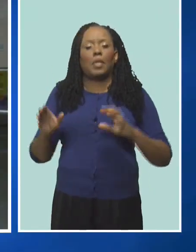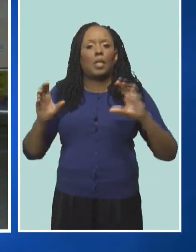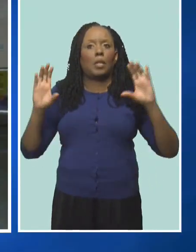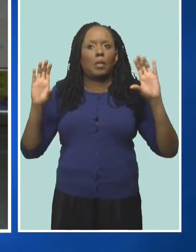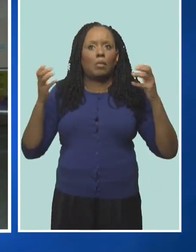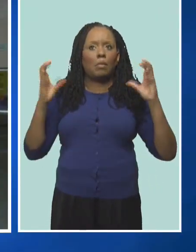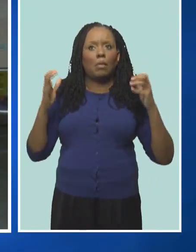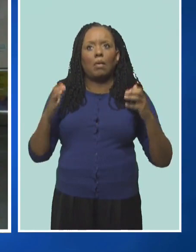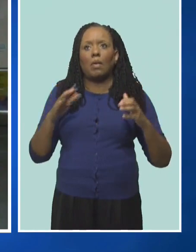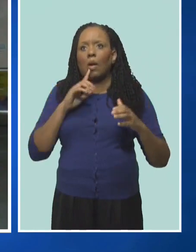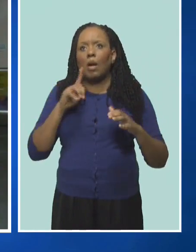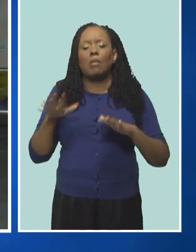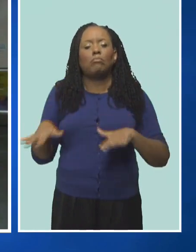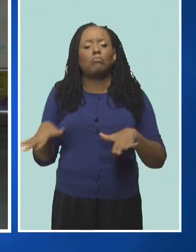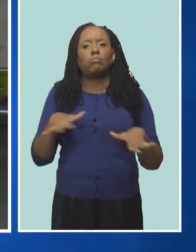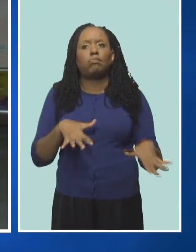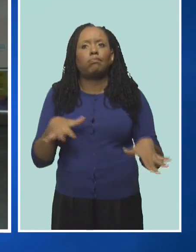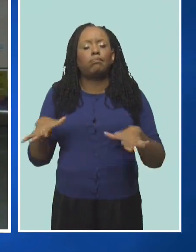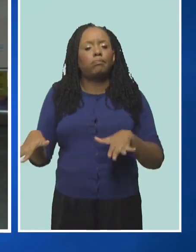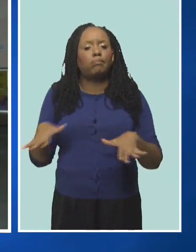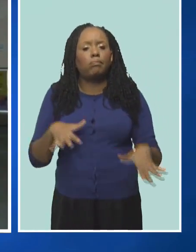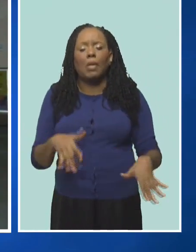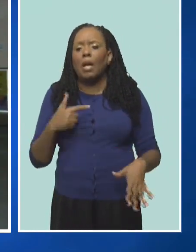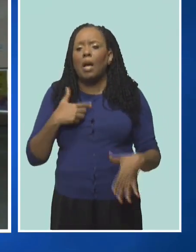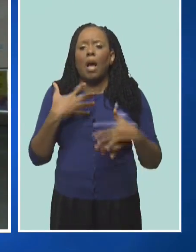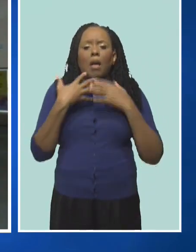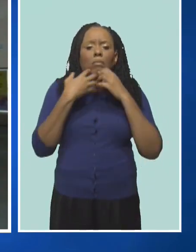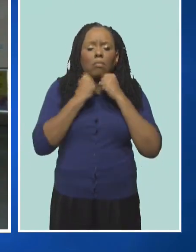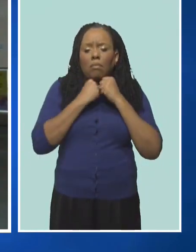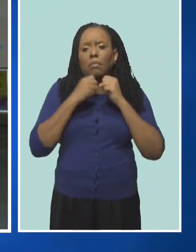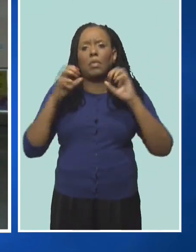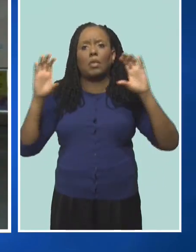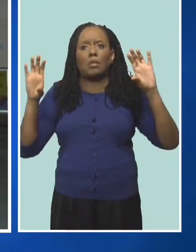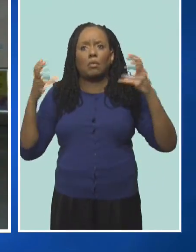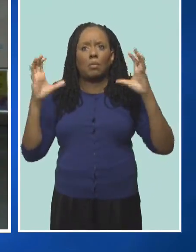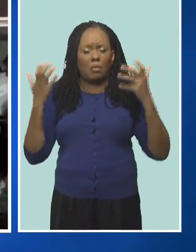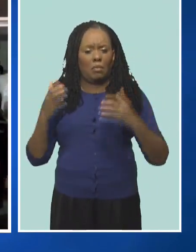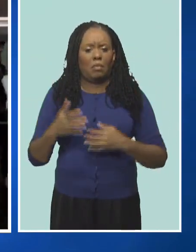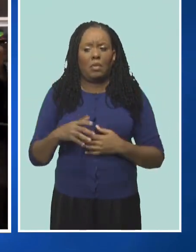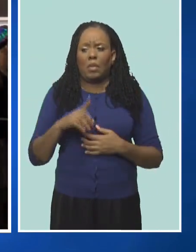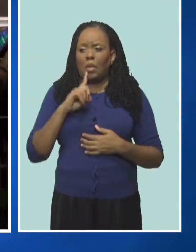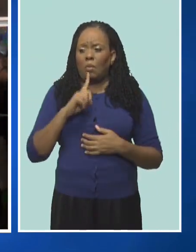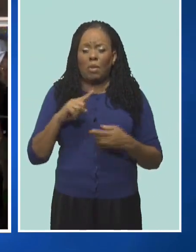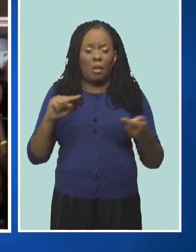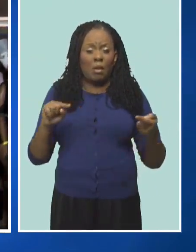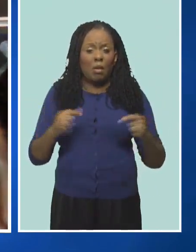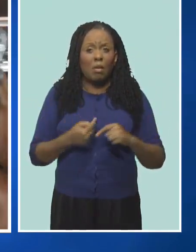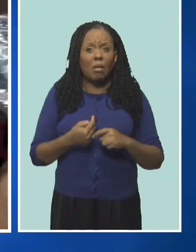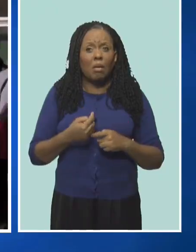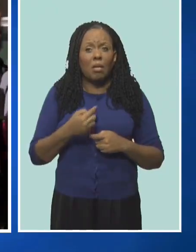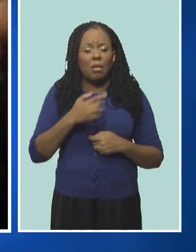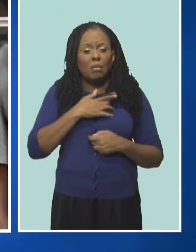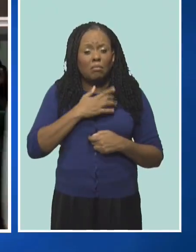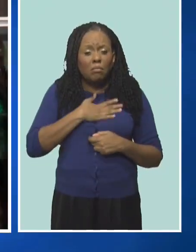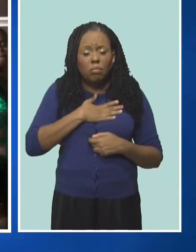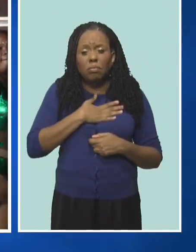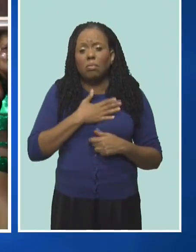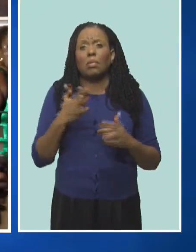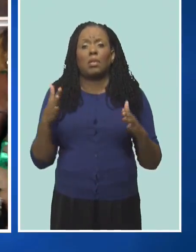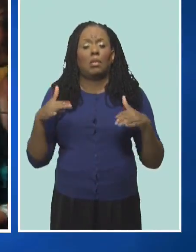DNA. Crop over is something that I love and I cherish. What hurt me about crop over is the youngsters of